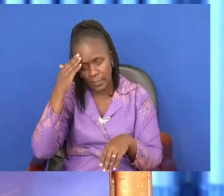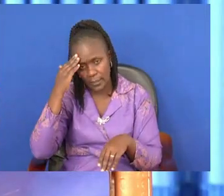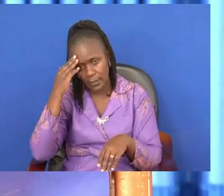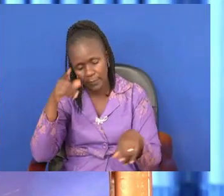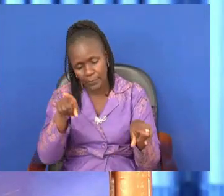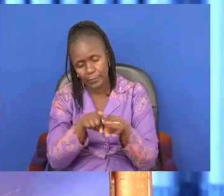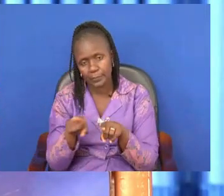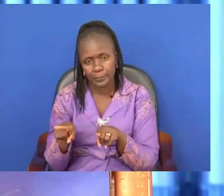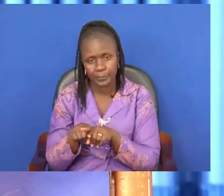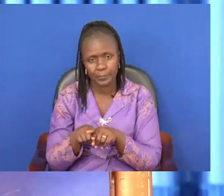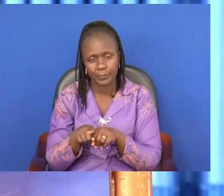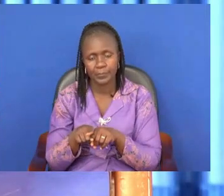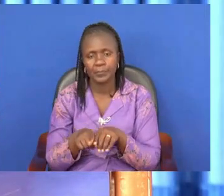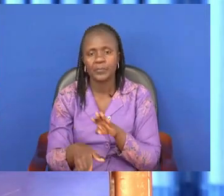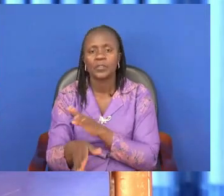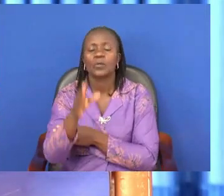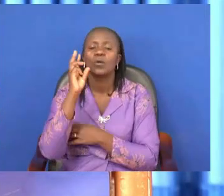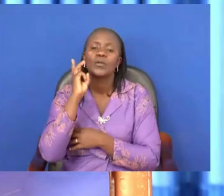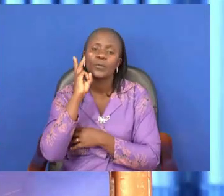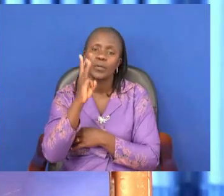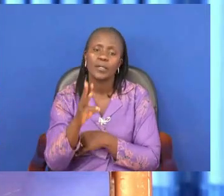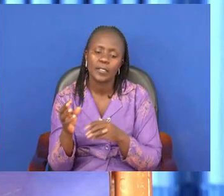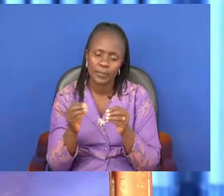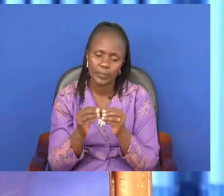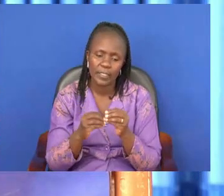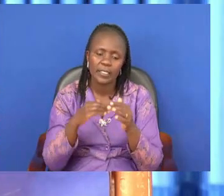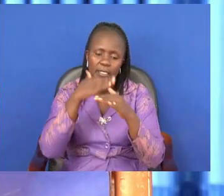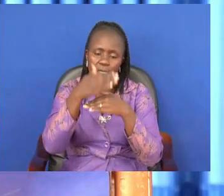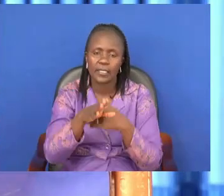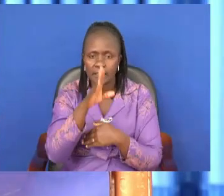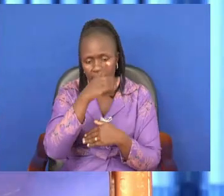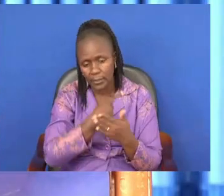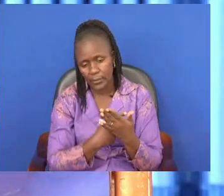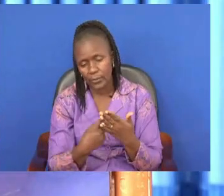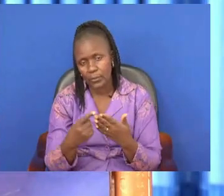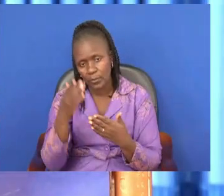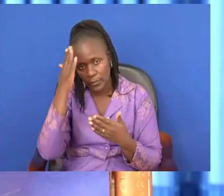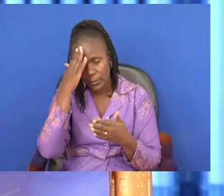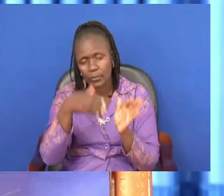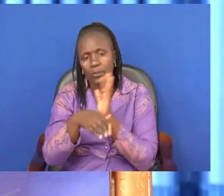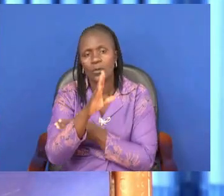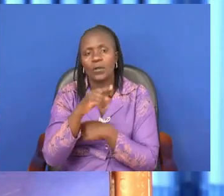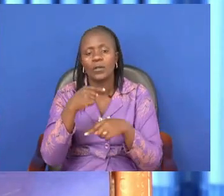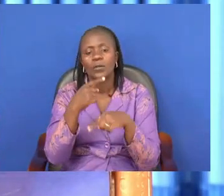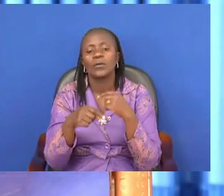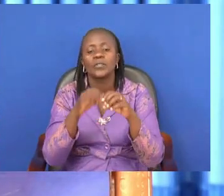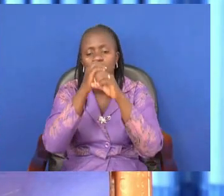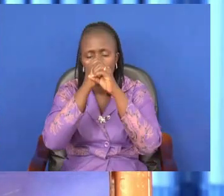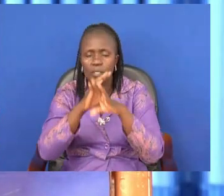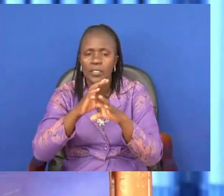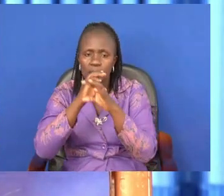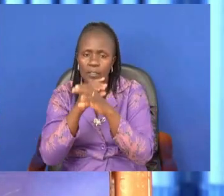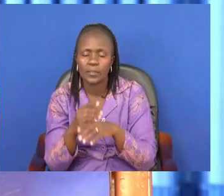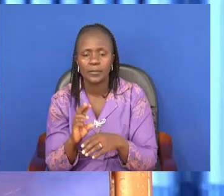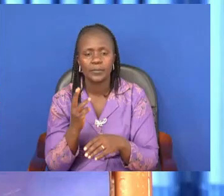also, according to God's will, we are going to meet next week. And I know God is going to continue blessing us